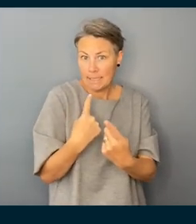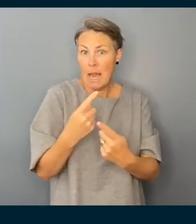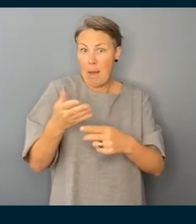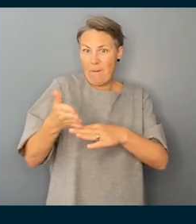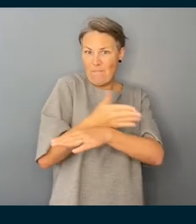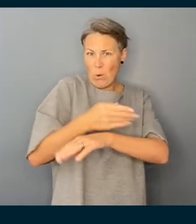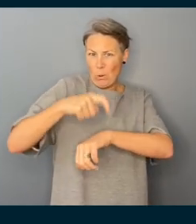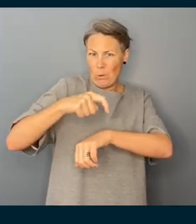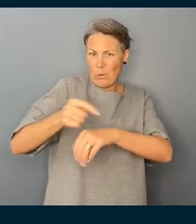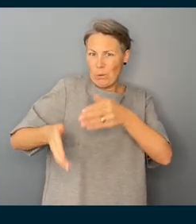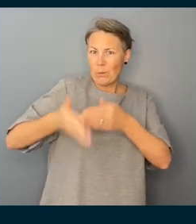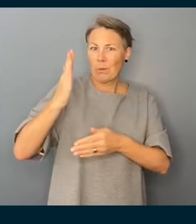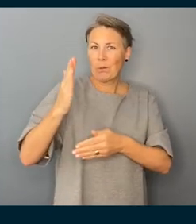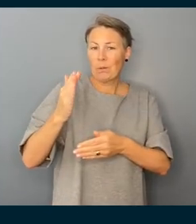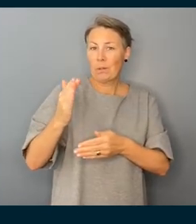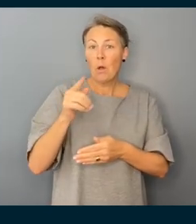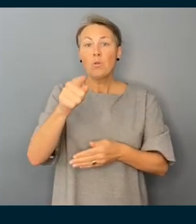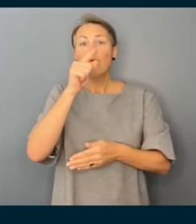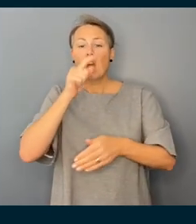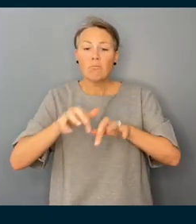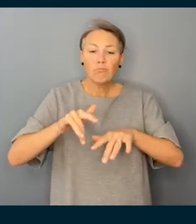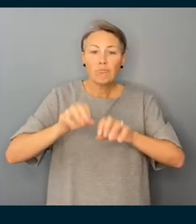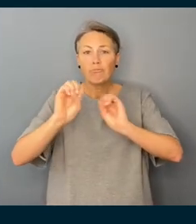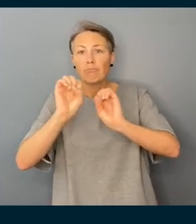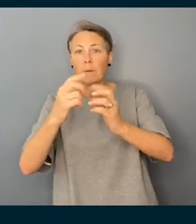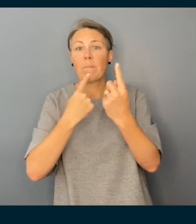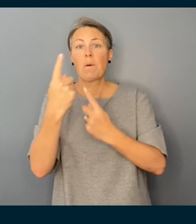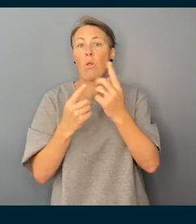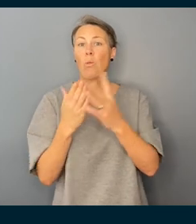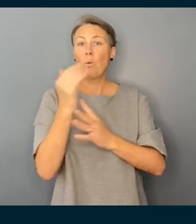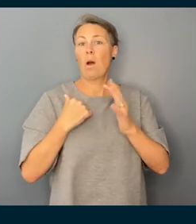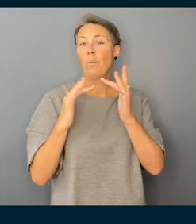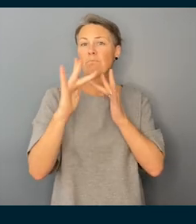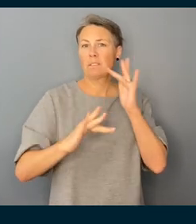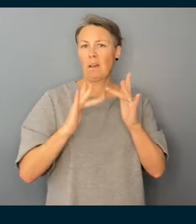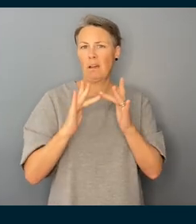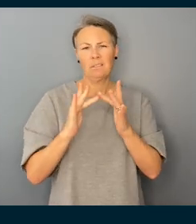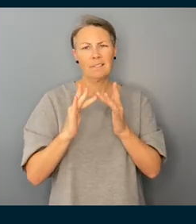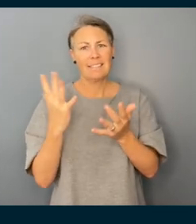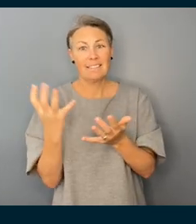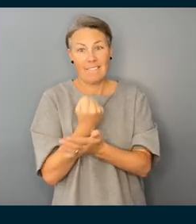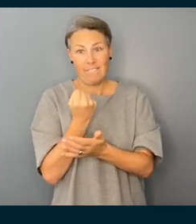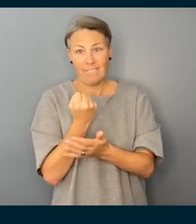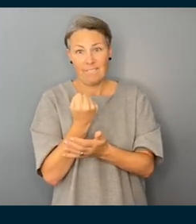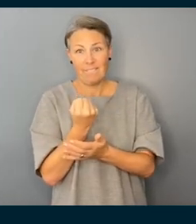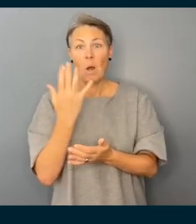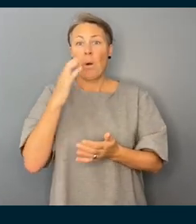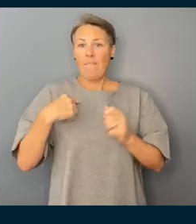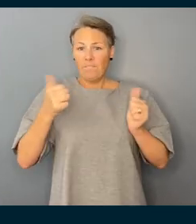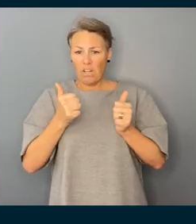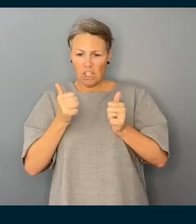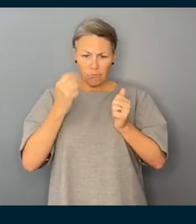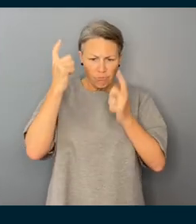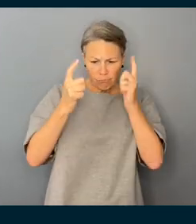You can provide your information securely on our website. Once we have completed our review, we will let you know if the original